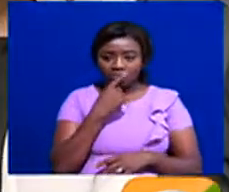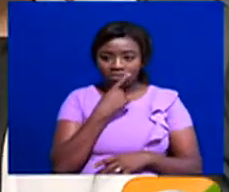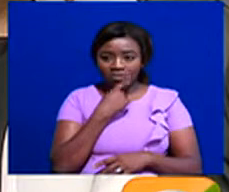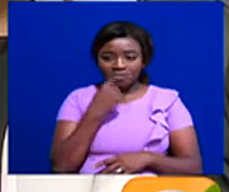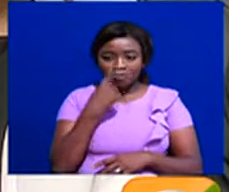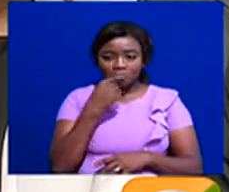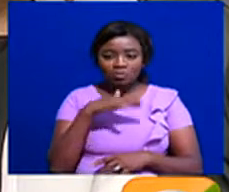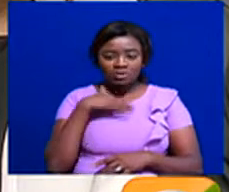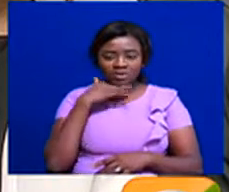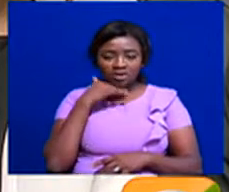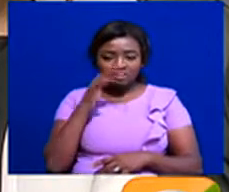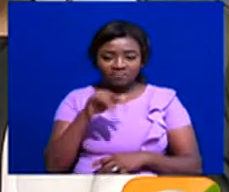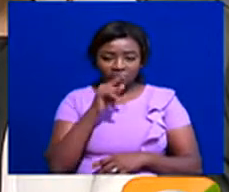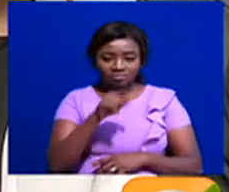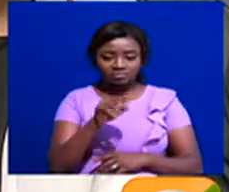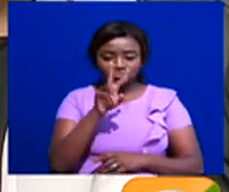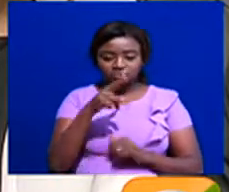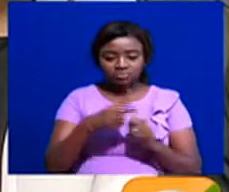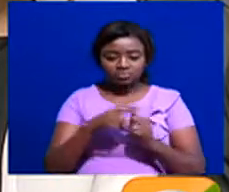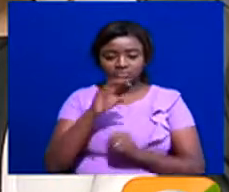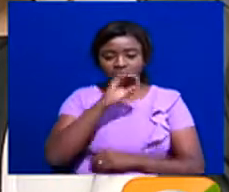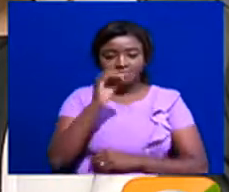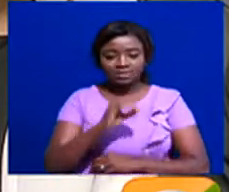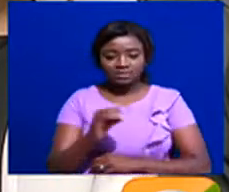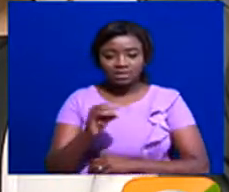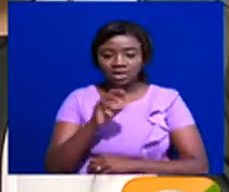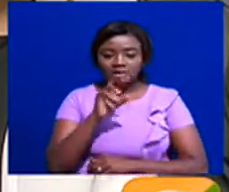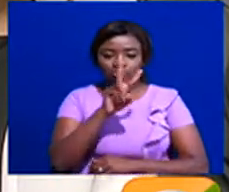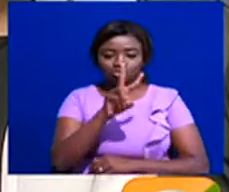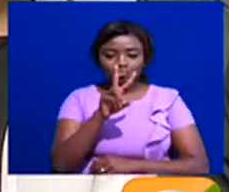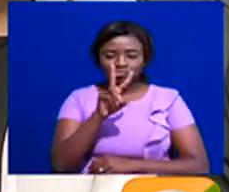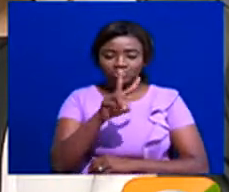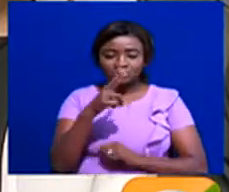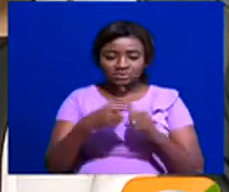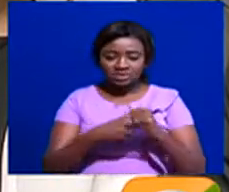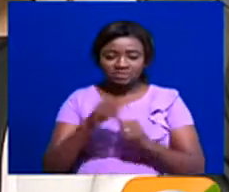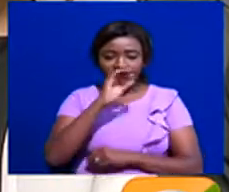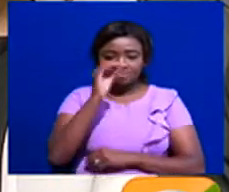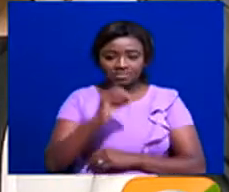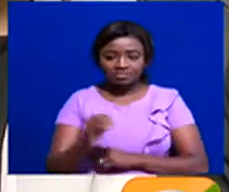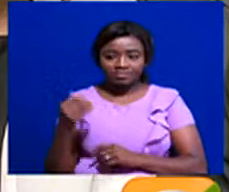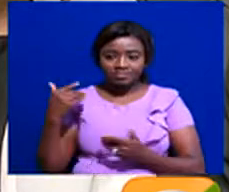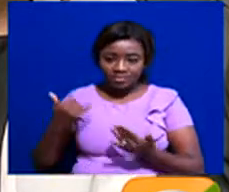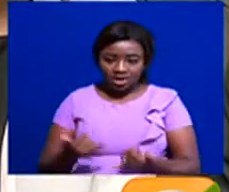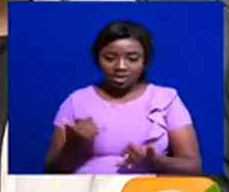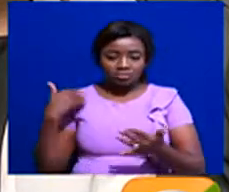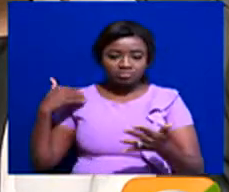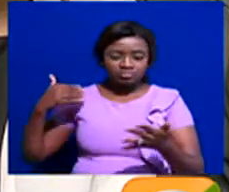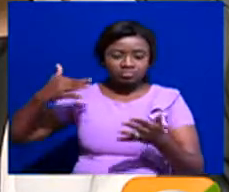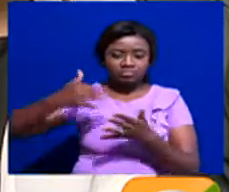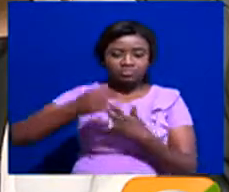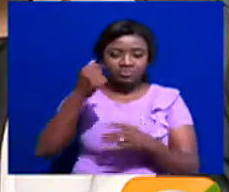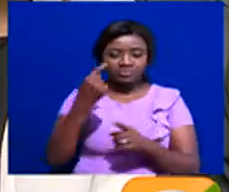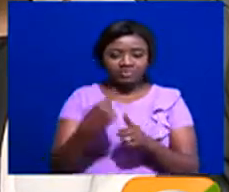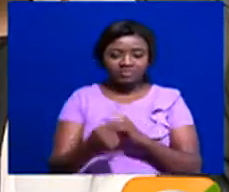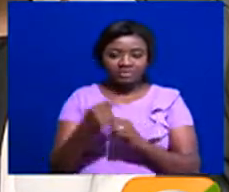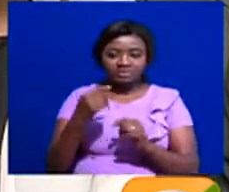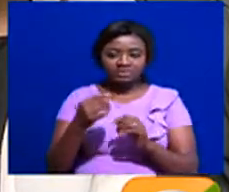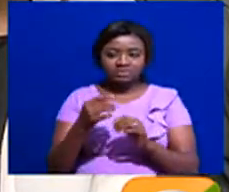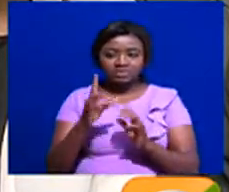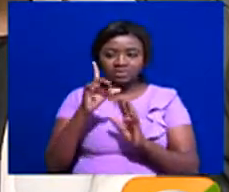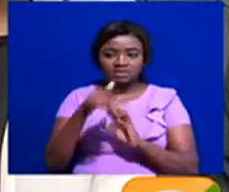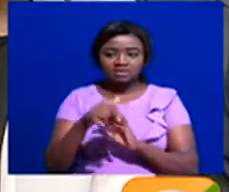non-communicable diseases was 27%. 5 years later, the number skipped to 39%. So we're